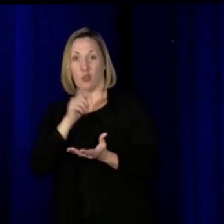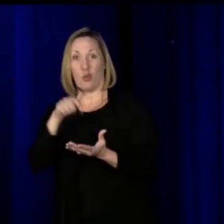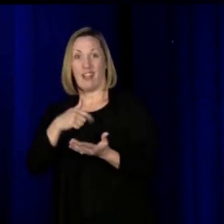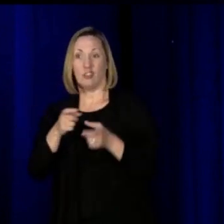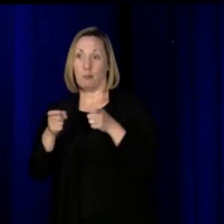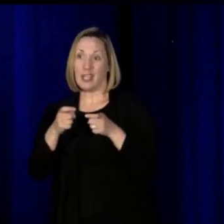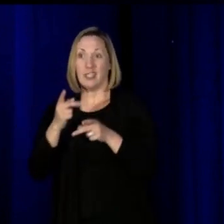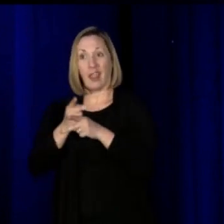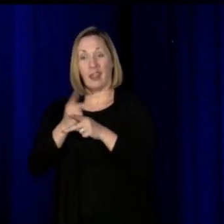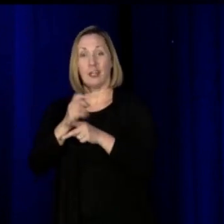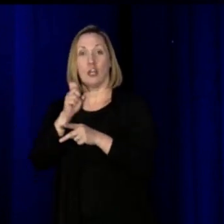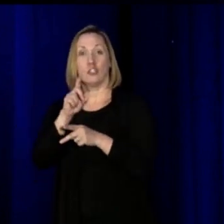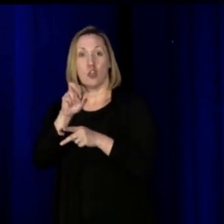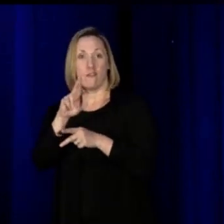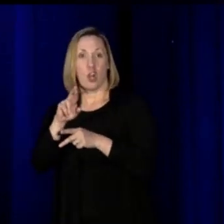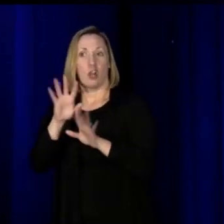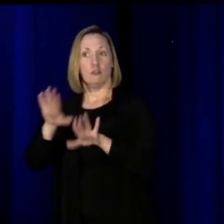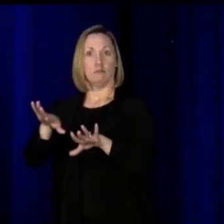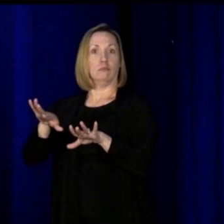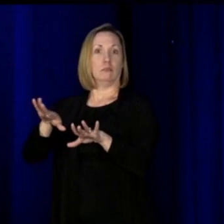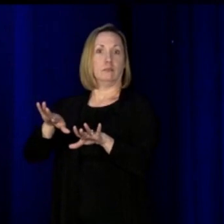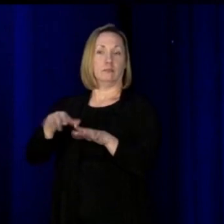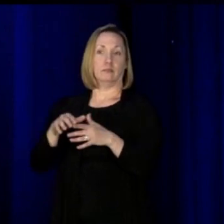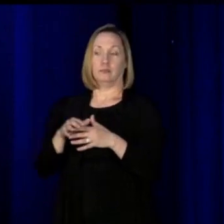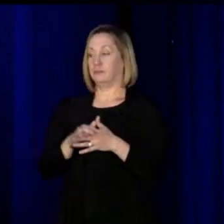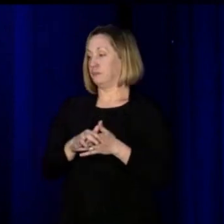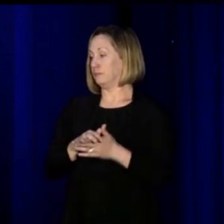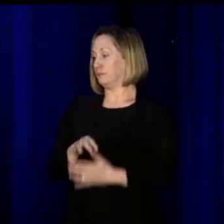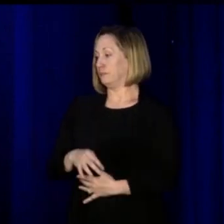is taking care of those tasks and etc.